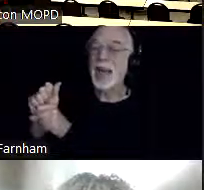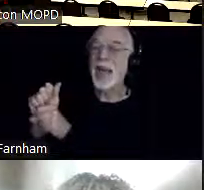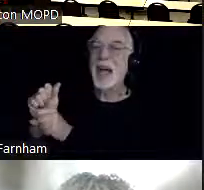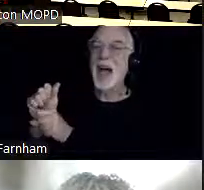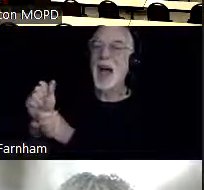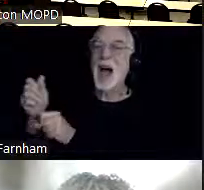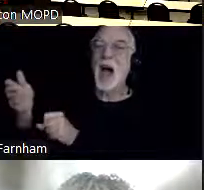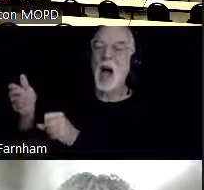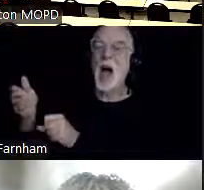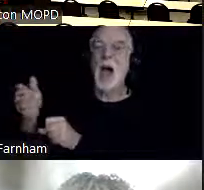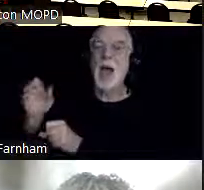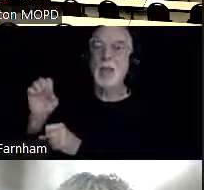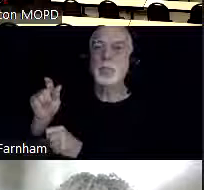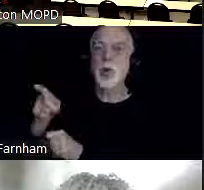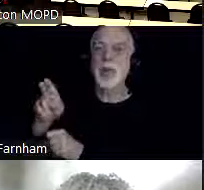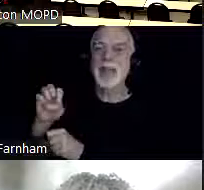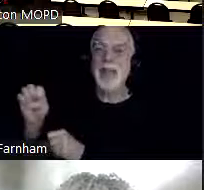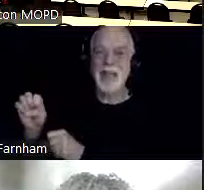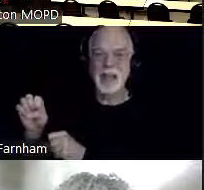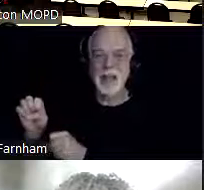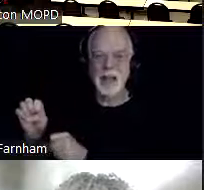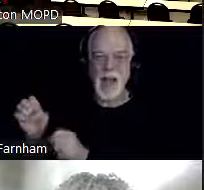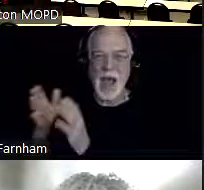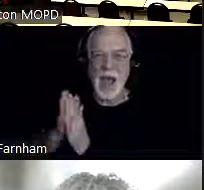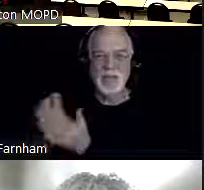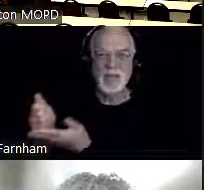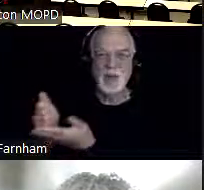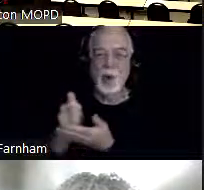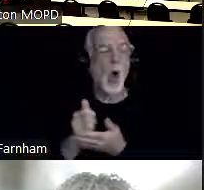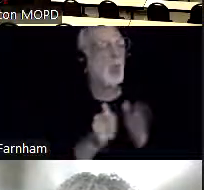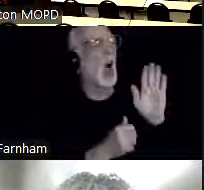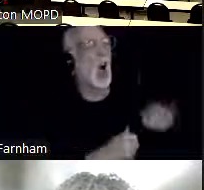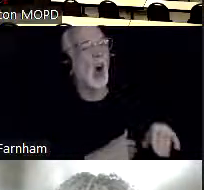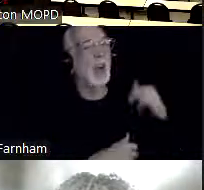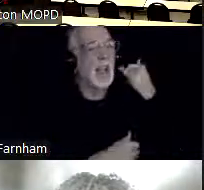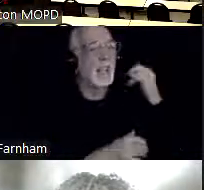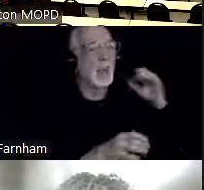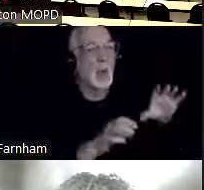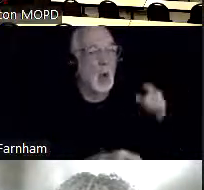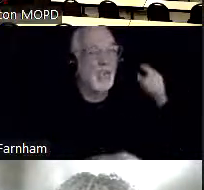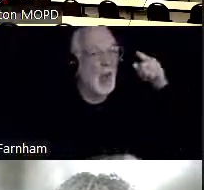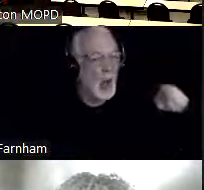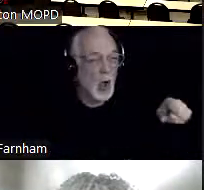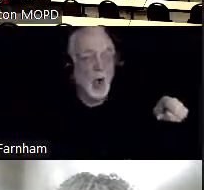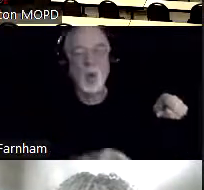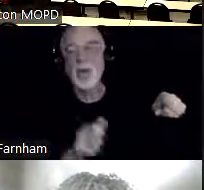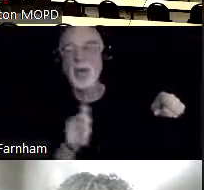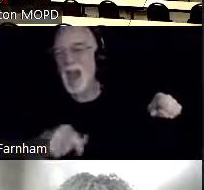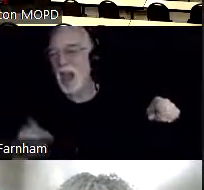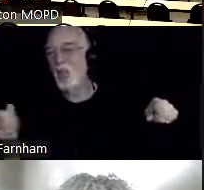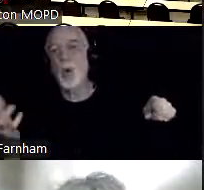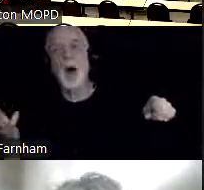get a response from their employer that says, like, if we do it for you, then we have to do it for everybody. I love that question.